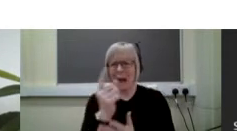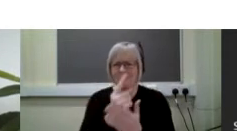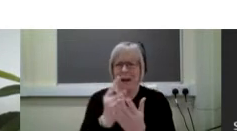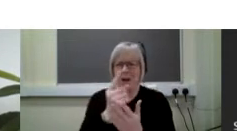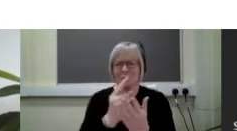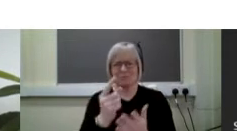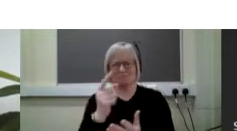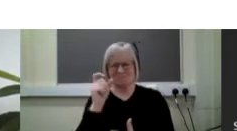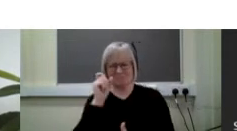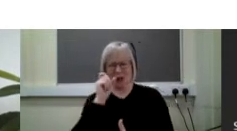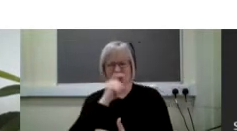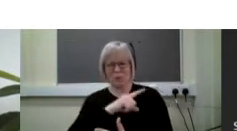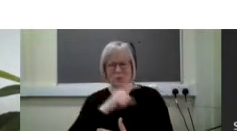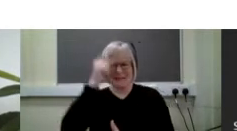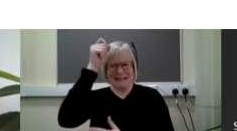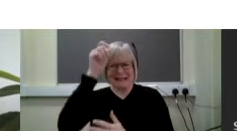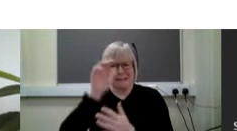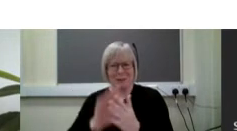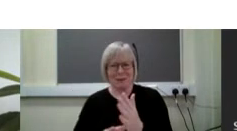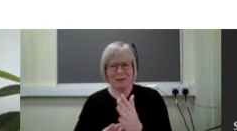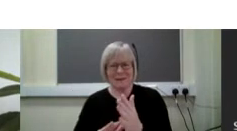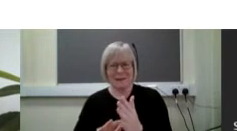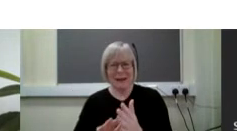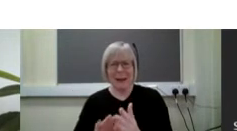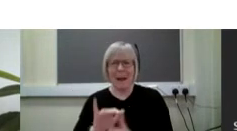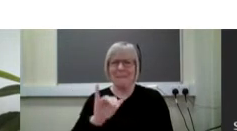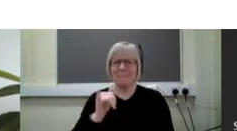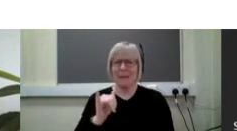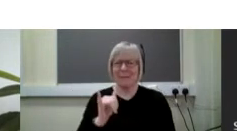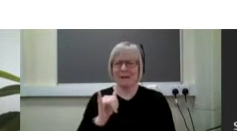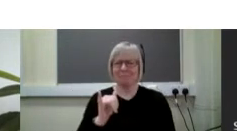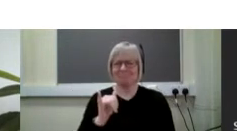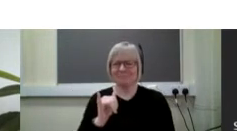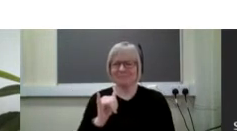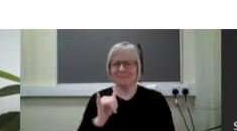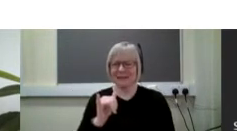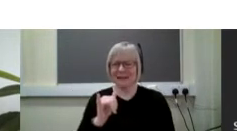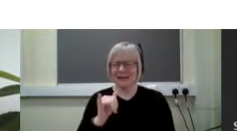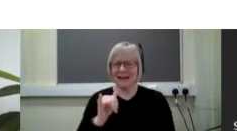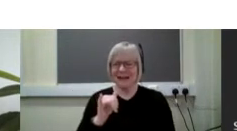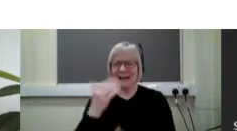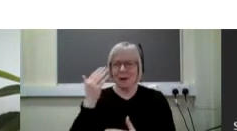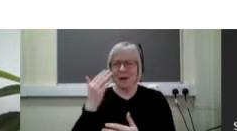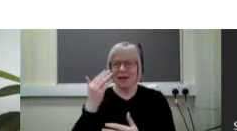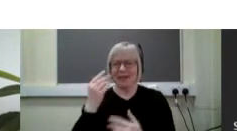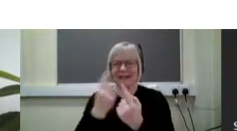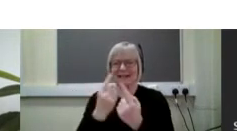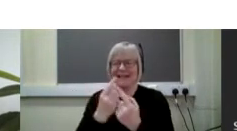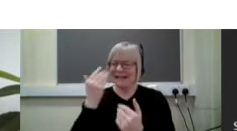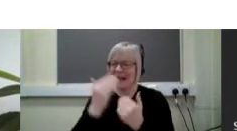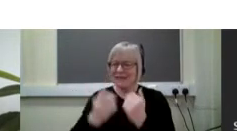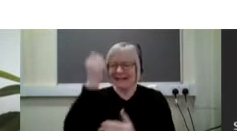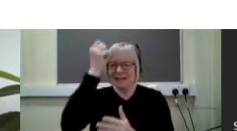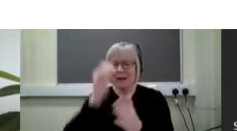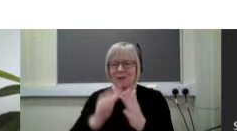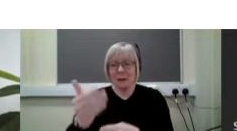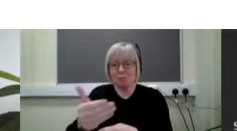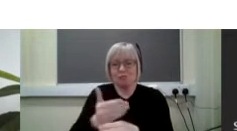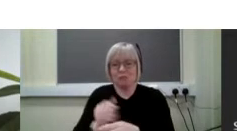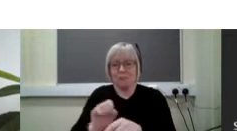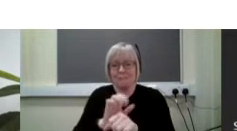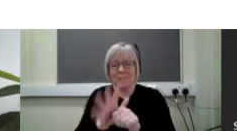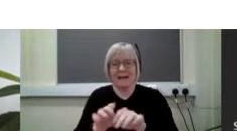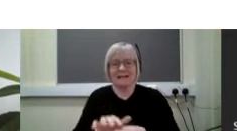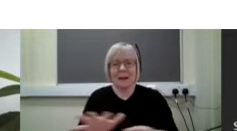that you perhaps would not have experienced pre-pandemic times. So South Africa has quite a high level